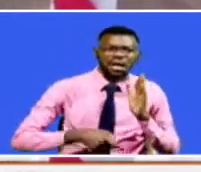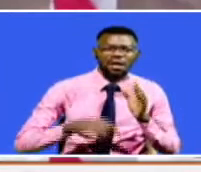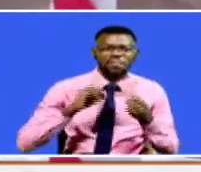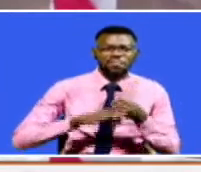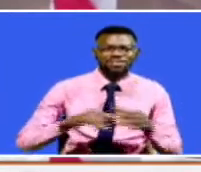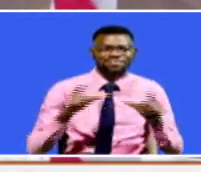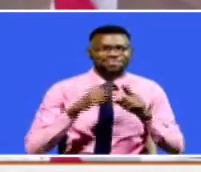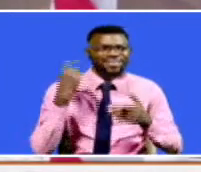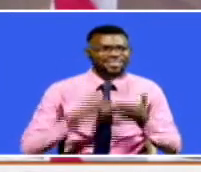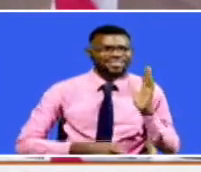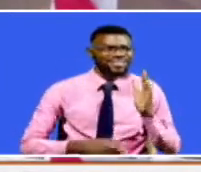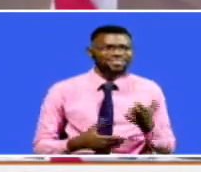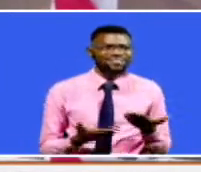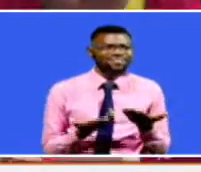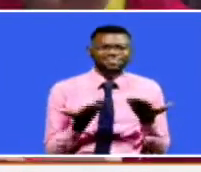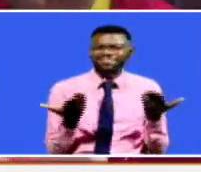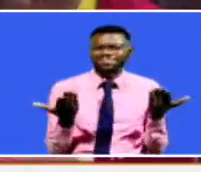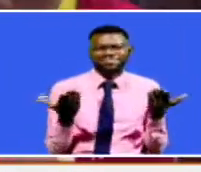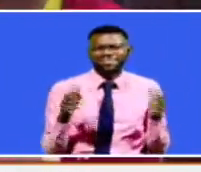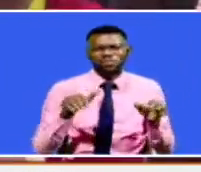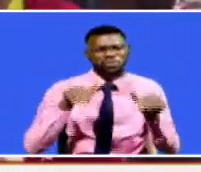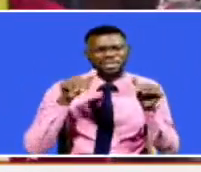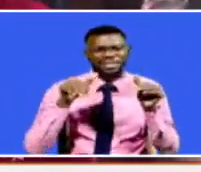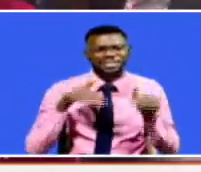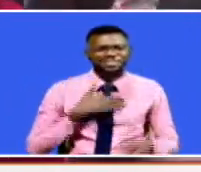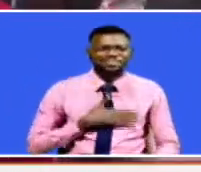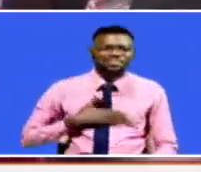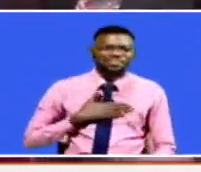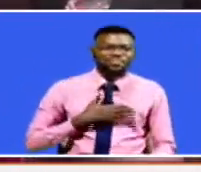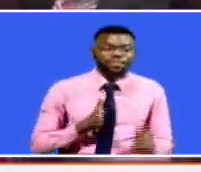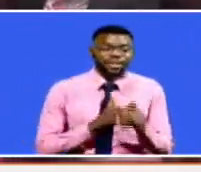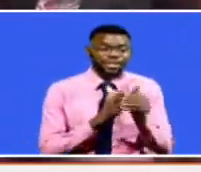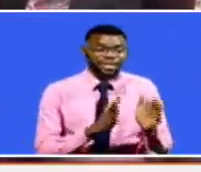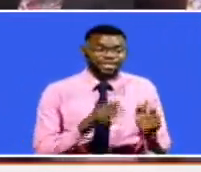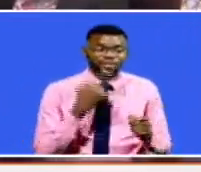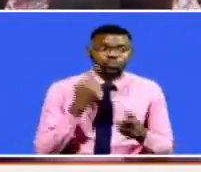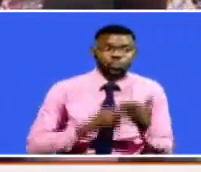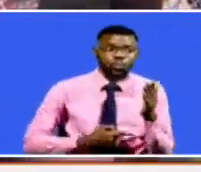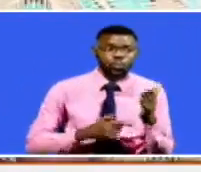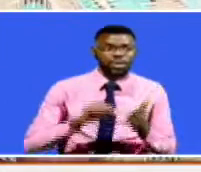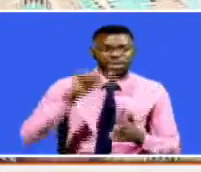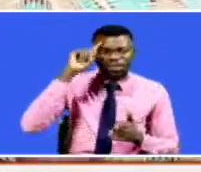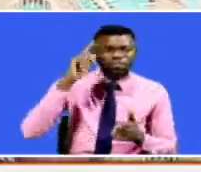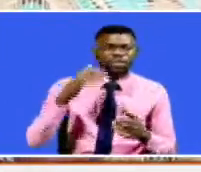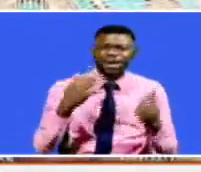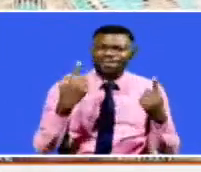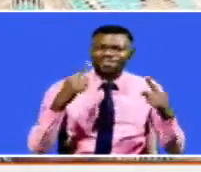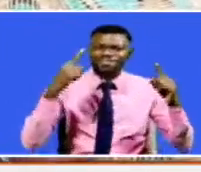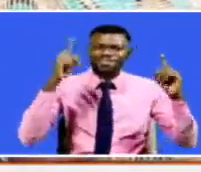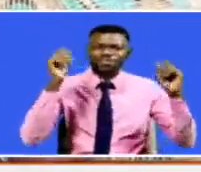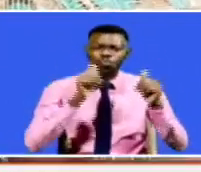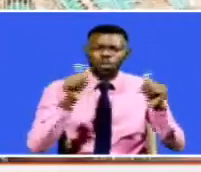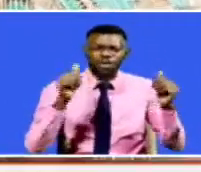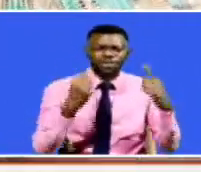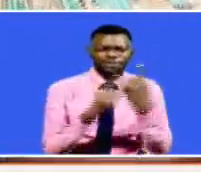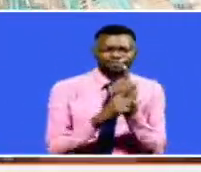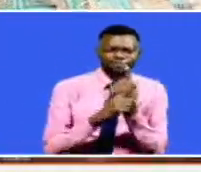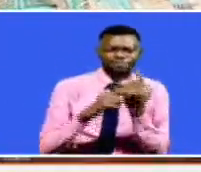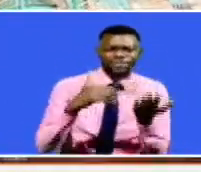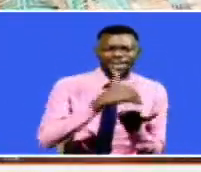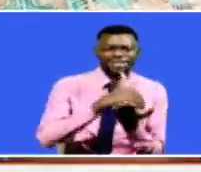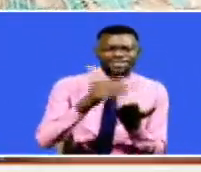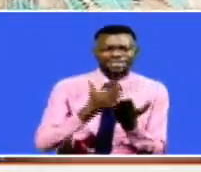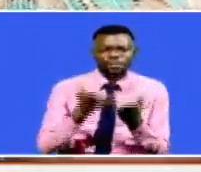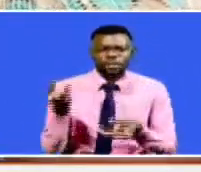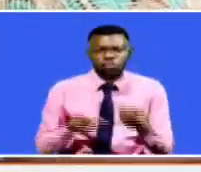marriage certificates, Your Excellency, those ones can wait. The leaders reiterated that the government had made remarkable strides in various sectors of the economy,